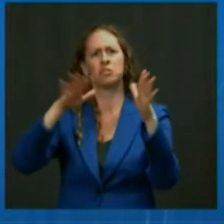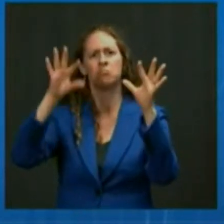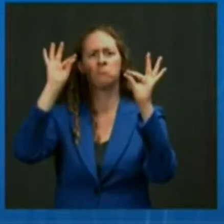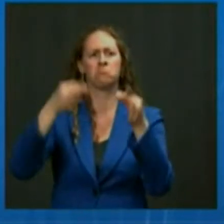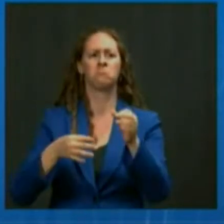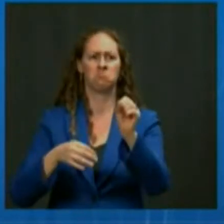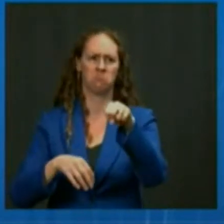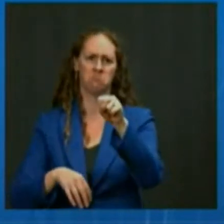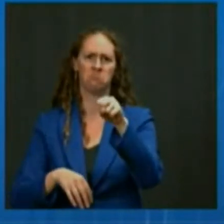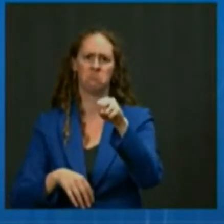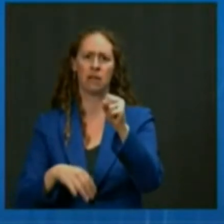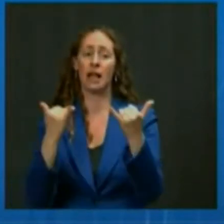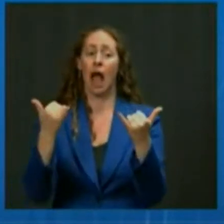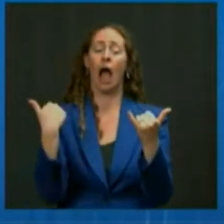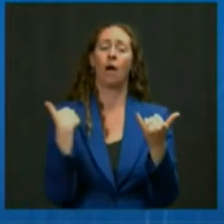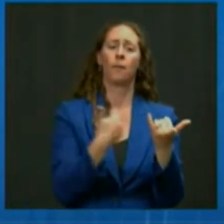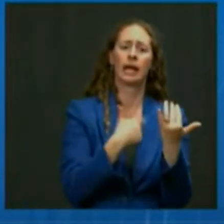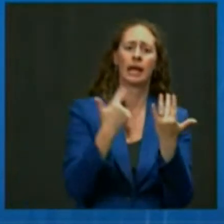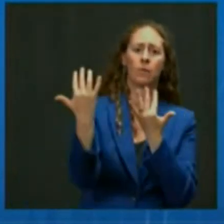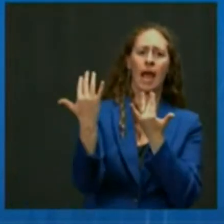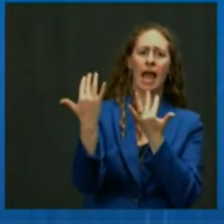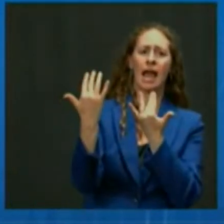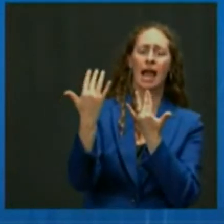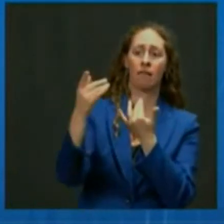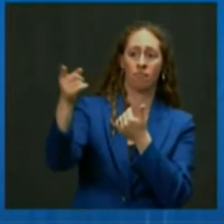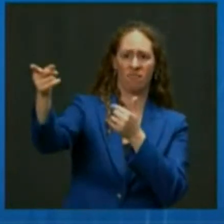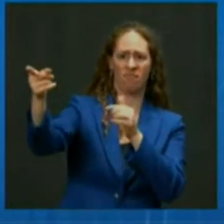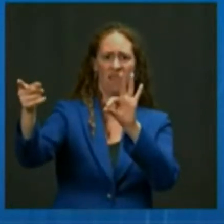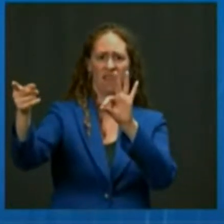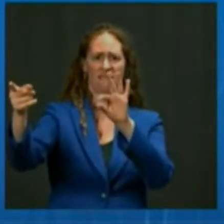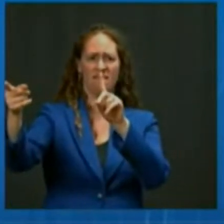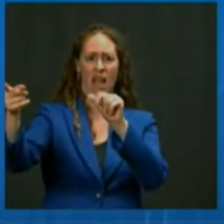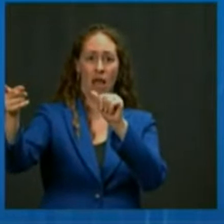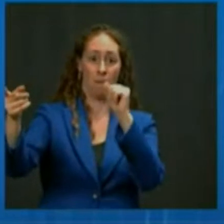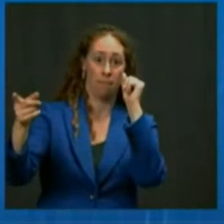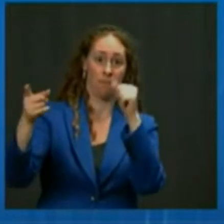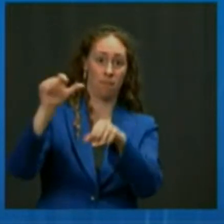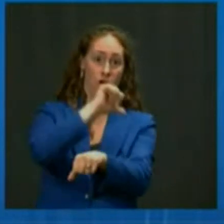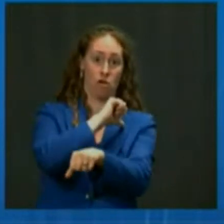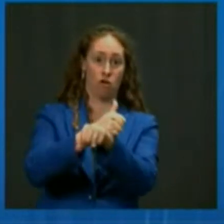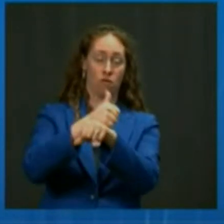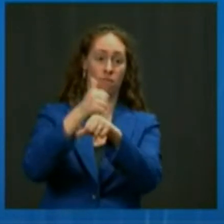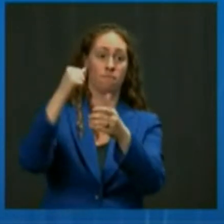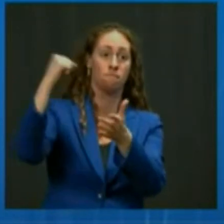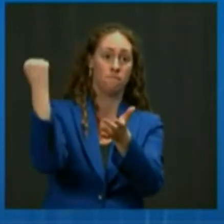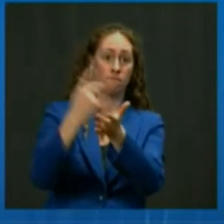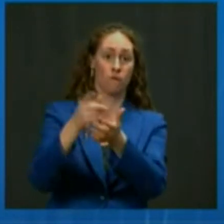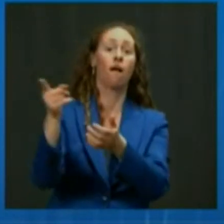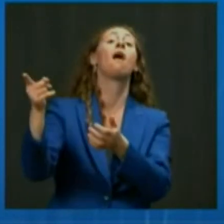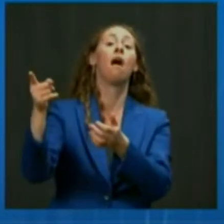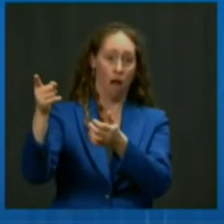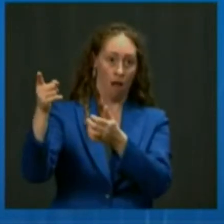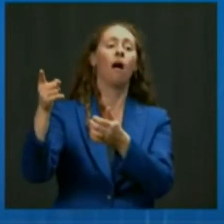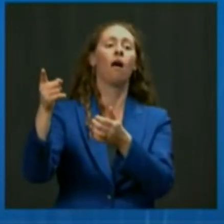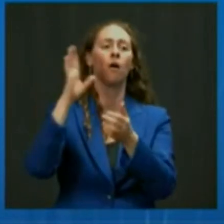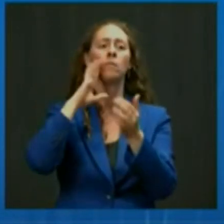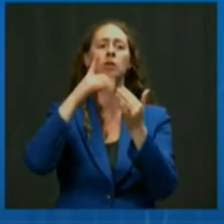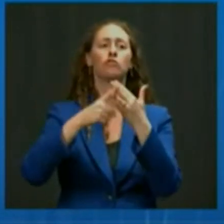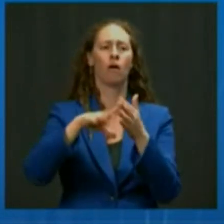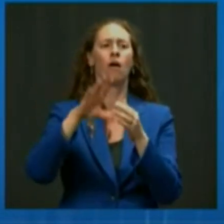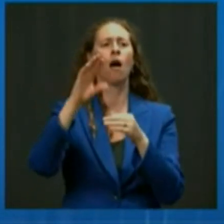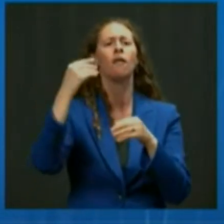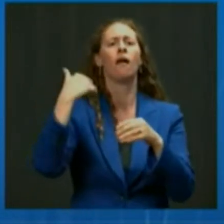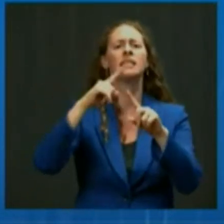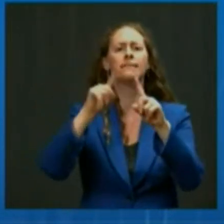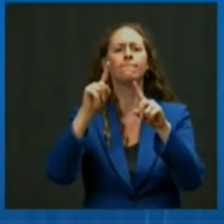pending both the FDA's approval and the ACIP's recommendation. So that is the date that we